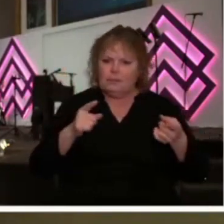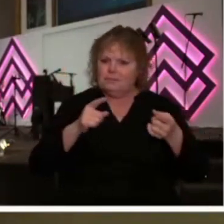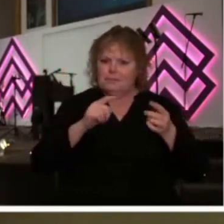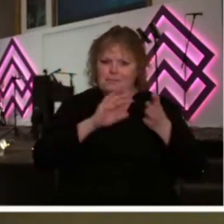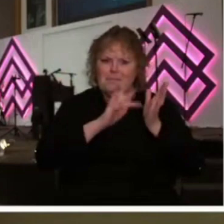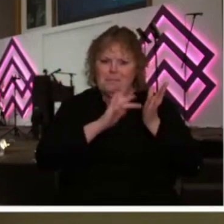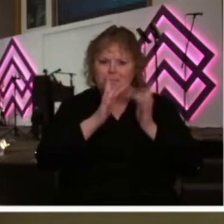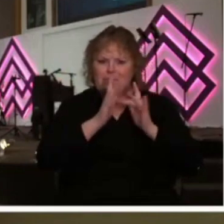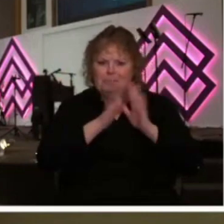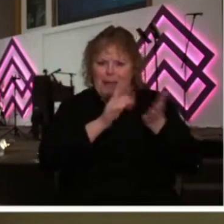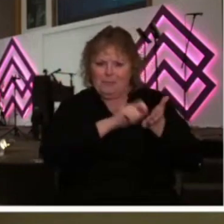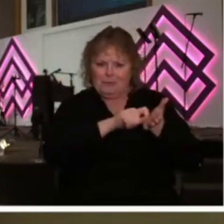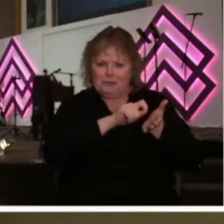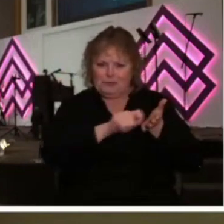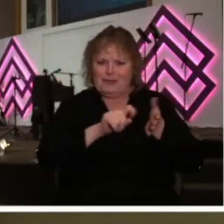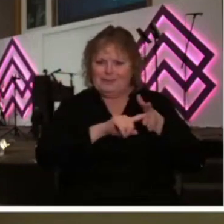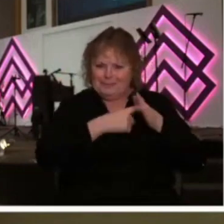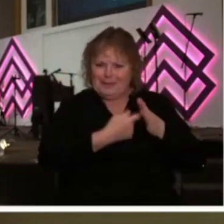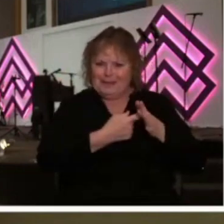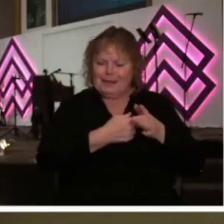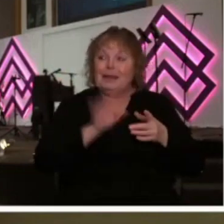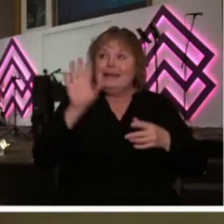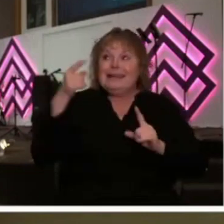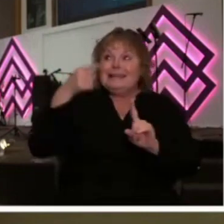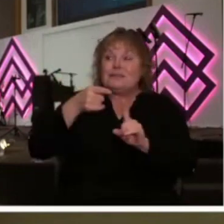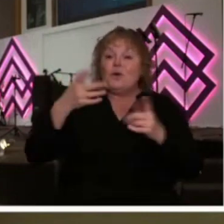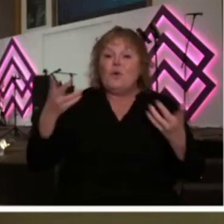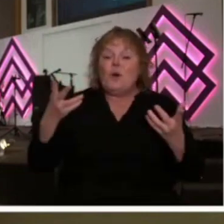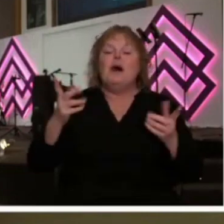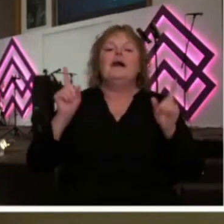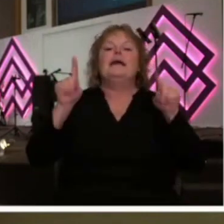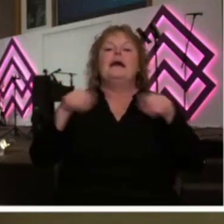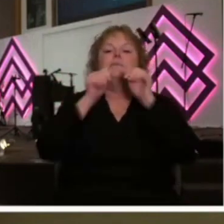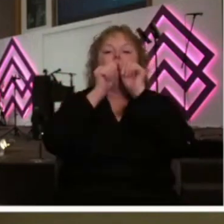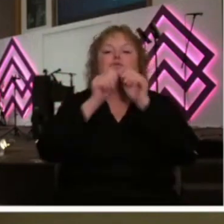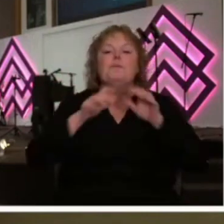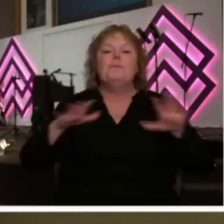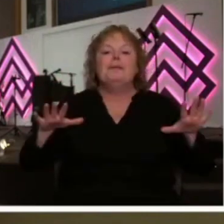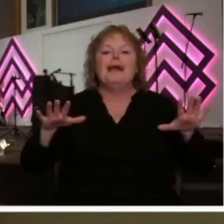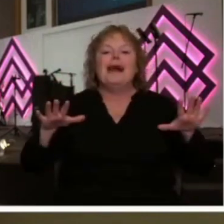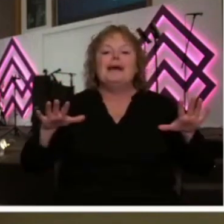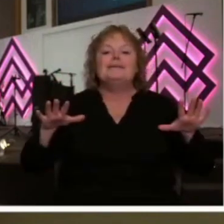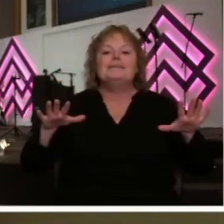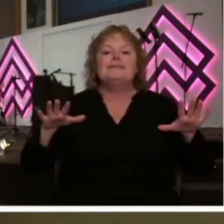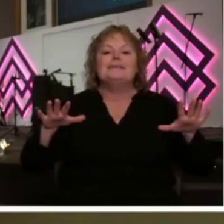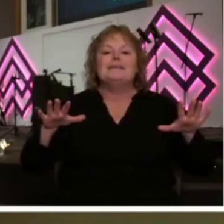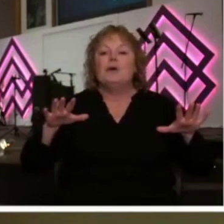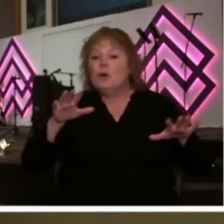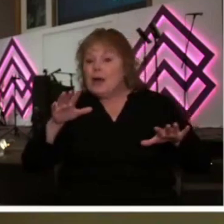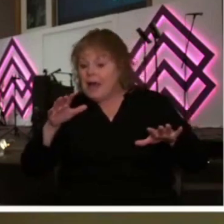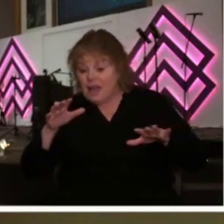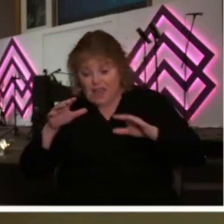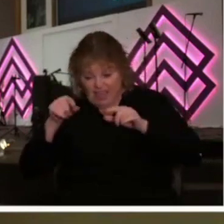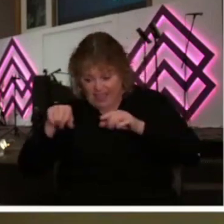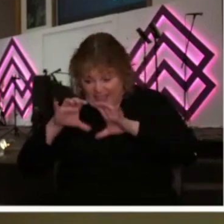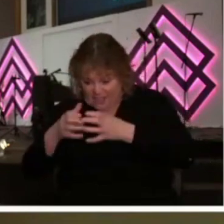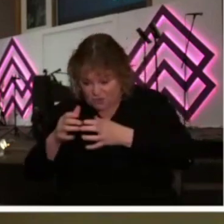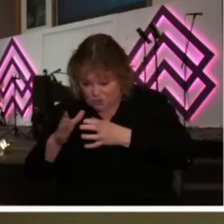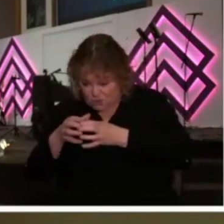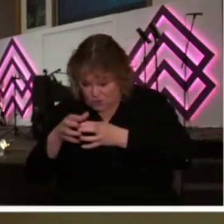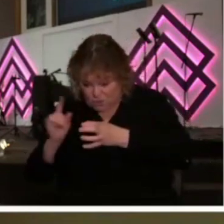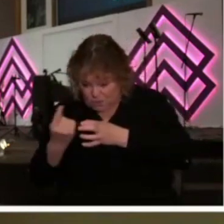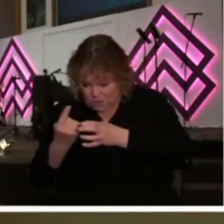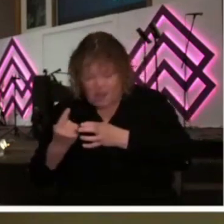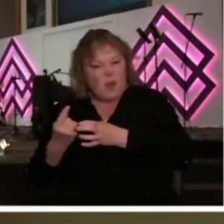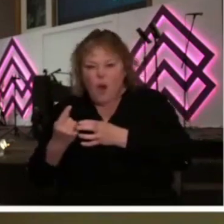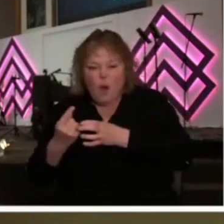time. His mission is that He has come to bless the whole world. And here's been what's